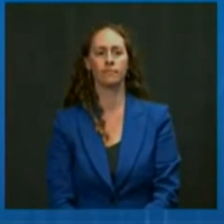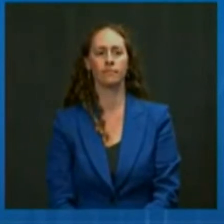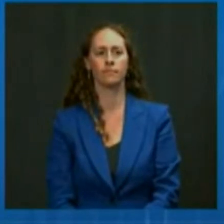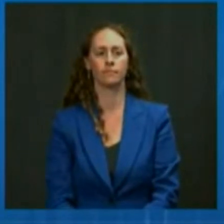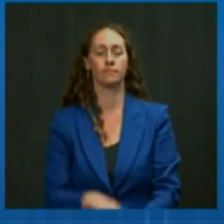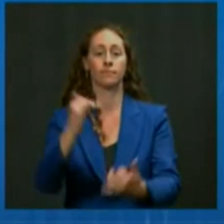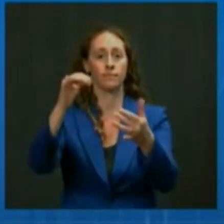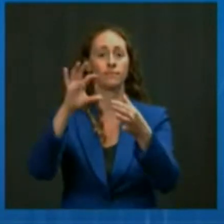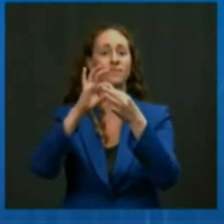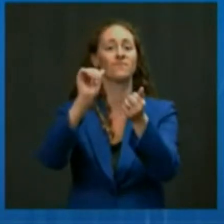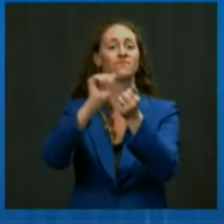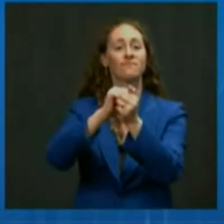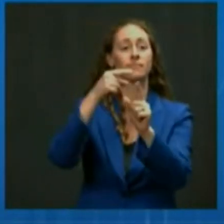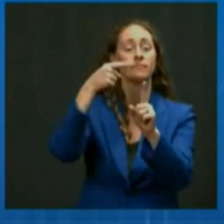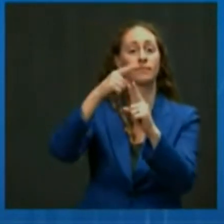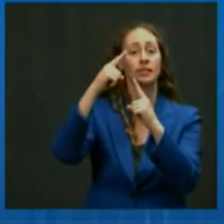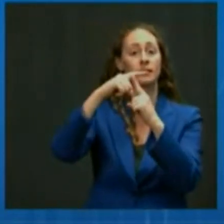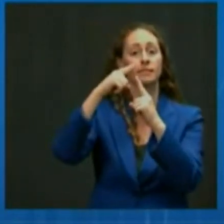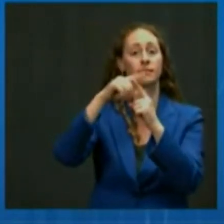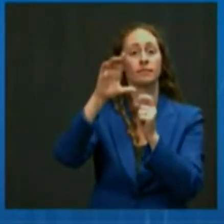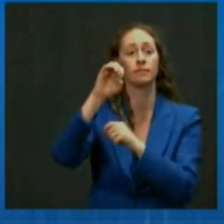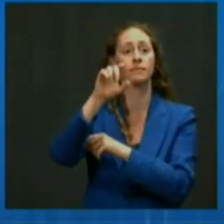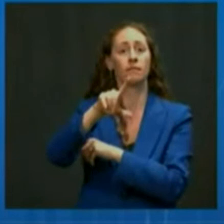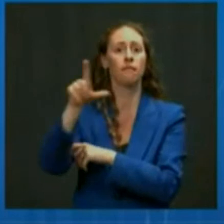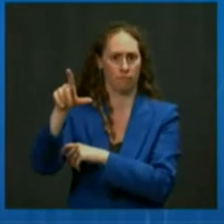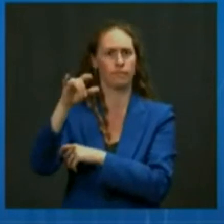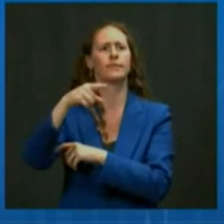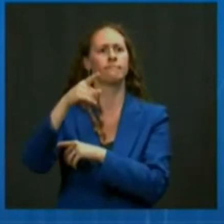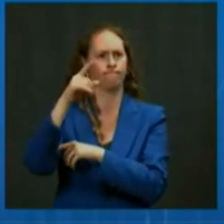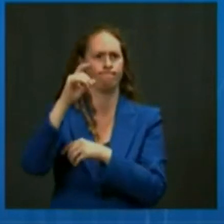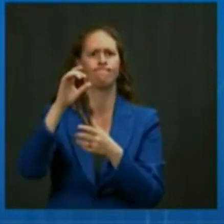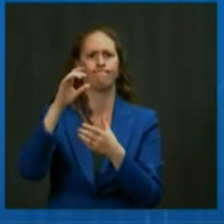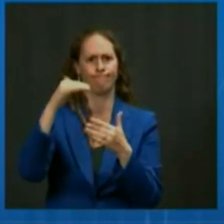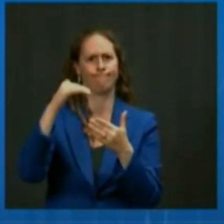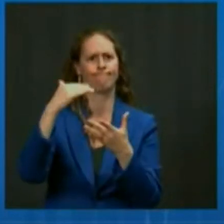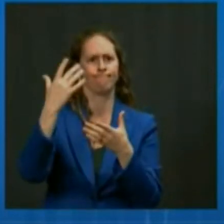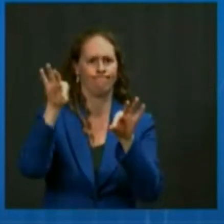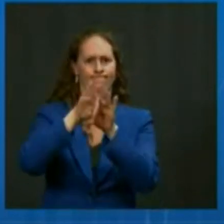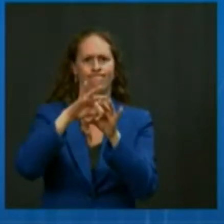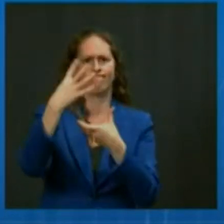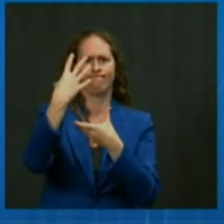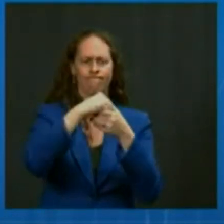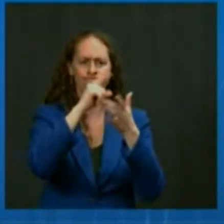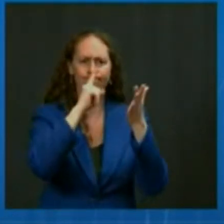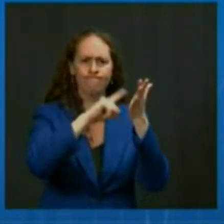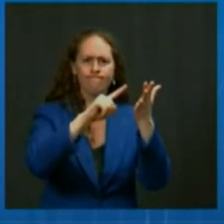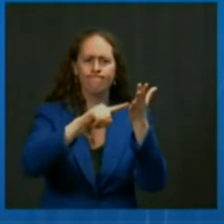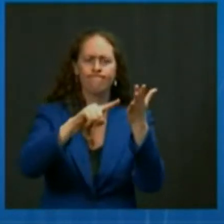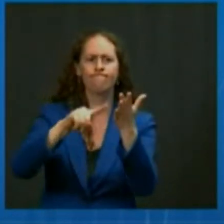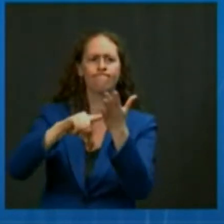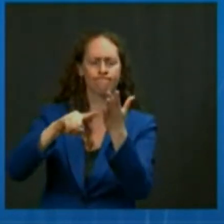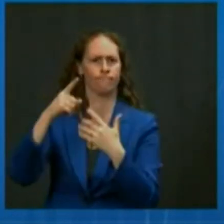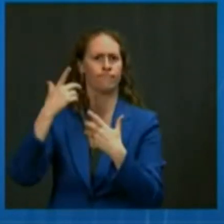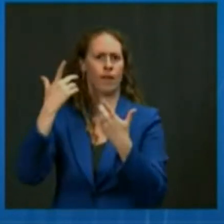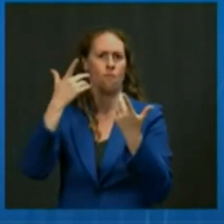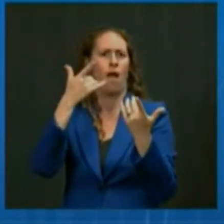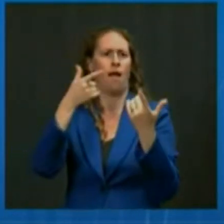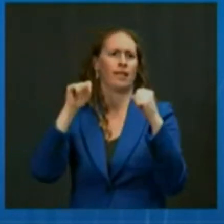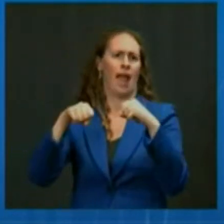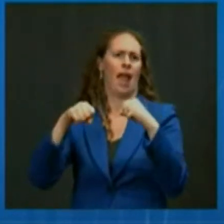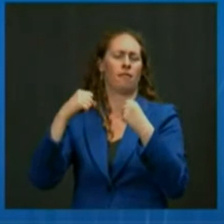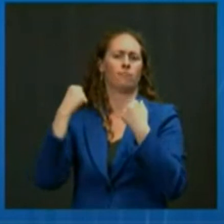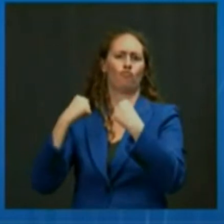play a role, very likely in not preventing initial infection, but in the progression